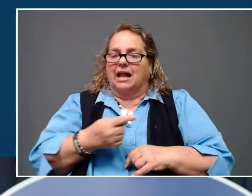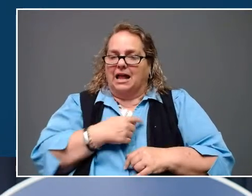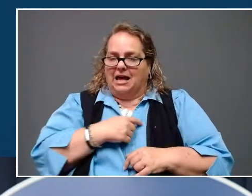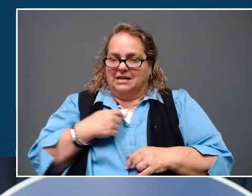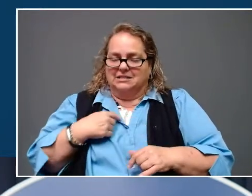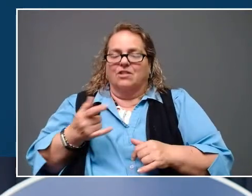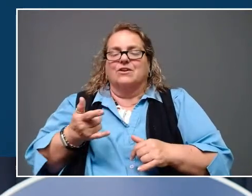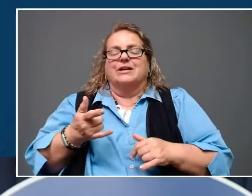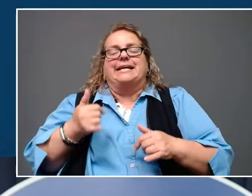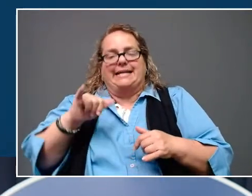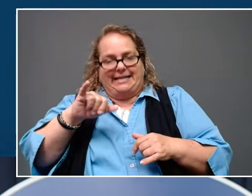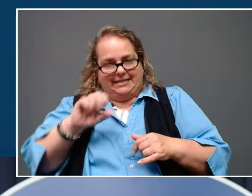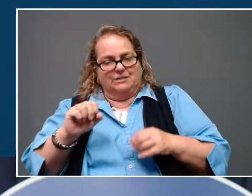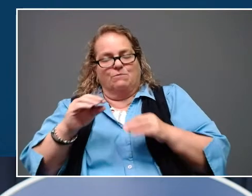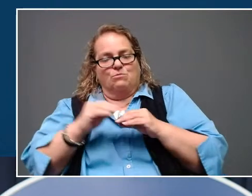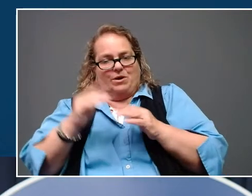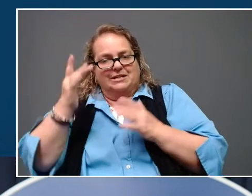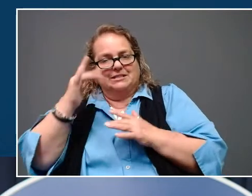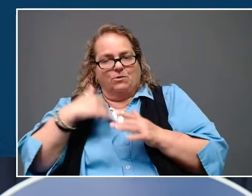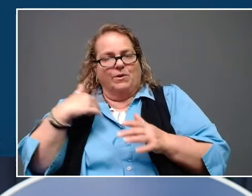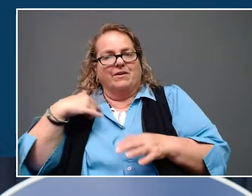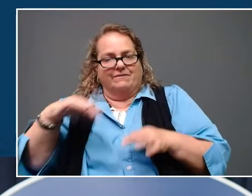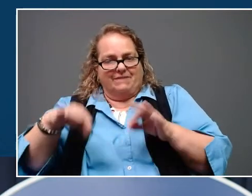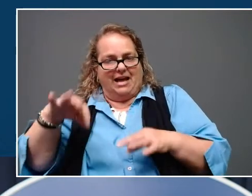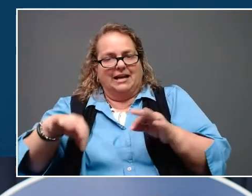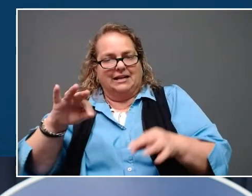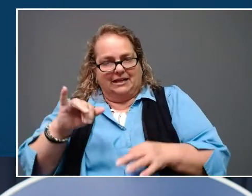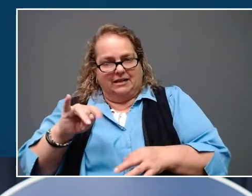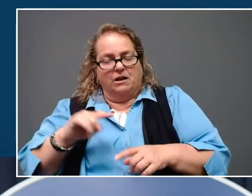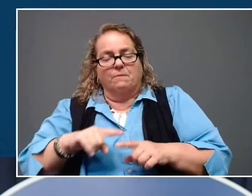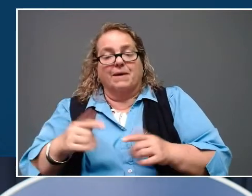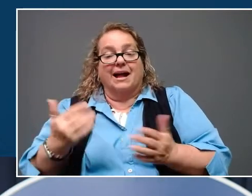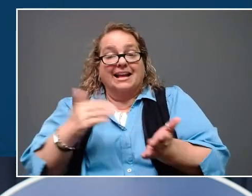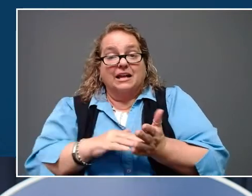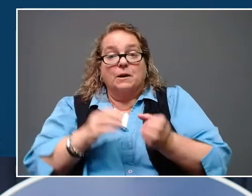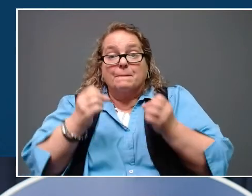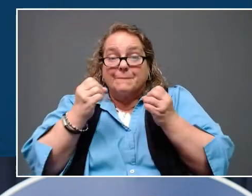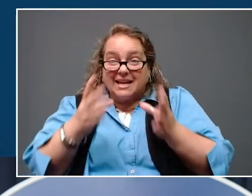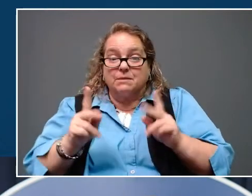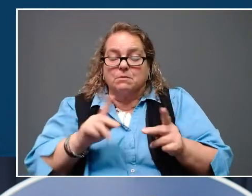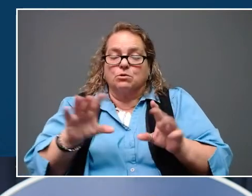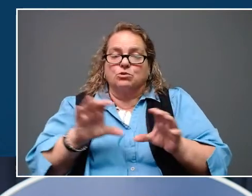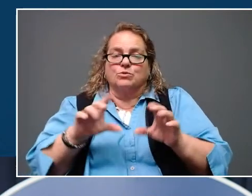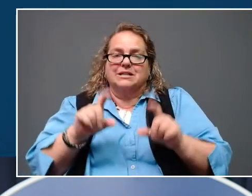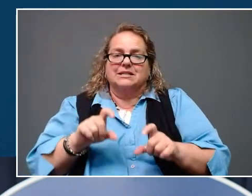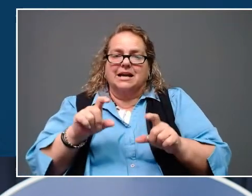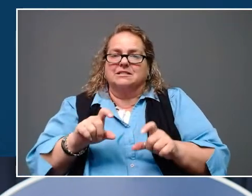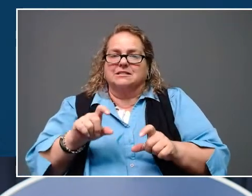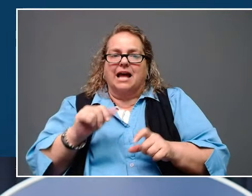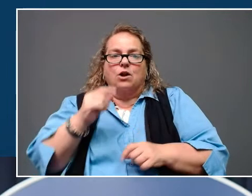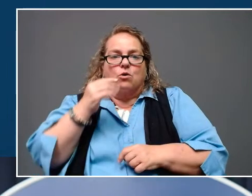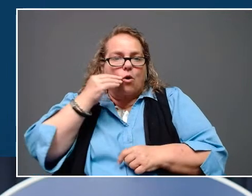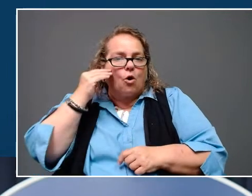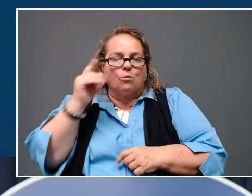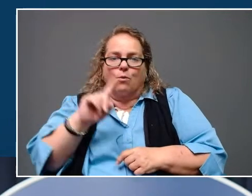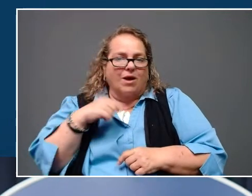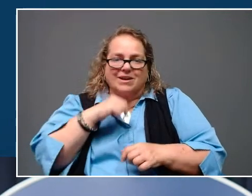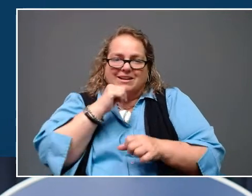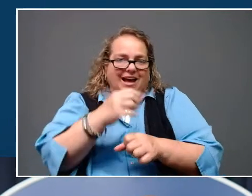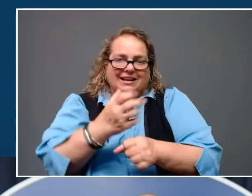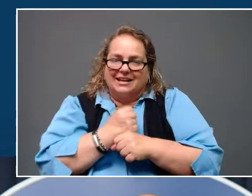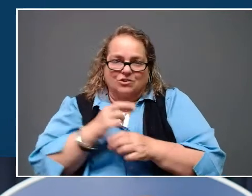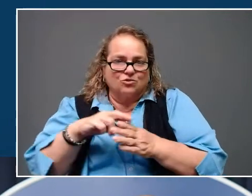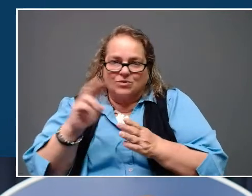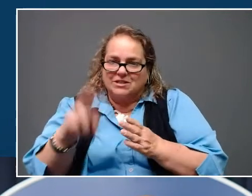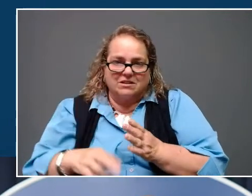disease and that we're finding more of it. But again, there are a lot of people doing antigen tests at places that we're not getting those results. And again, I just want you to